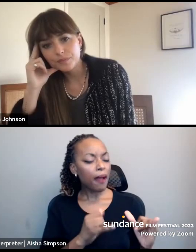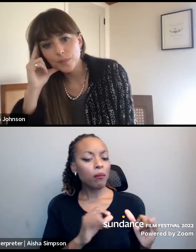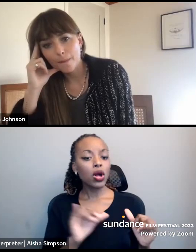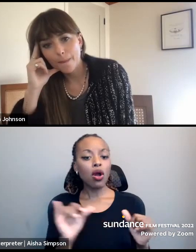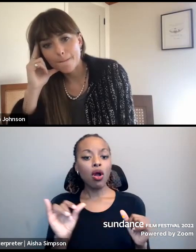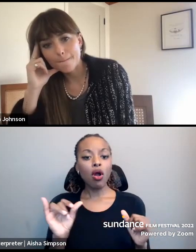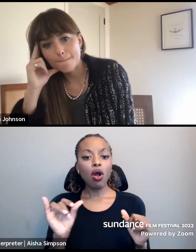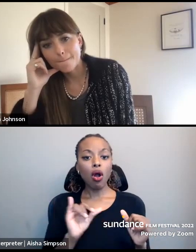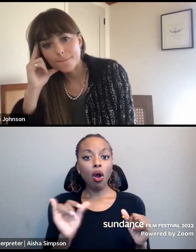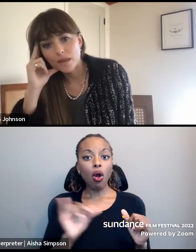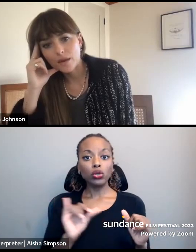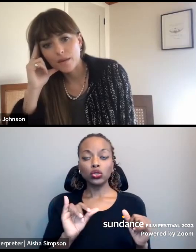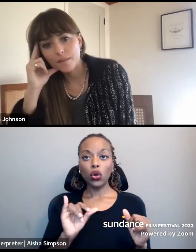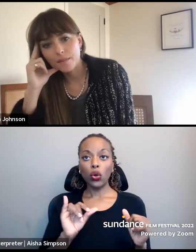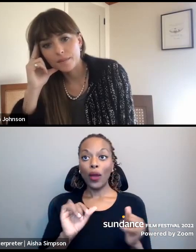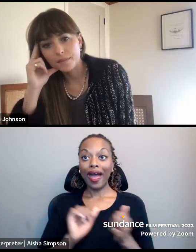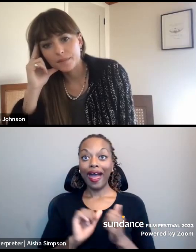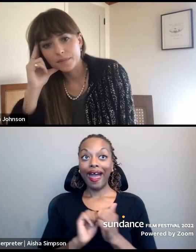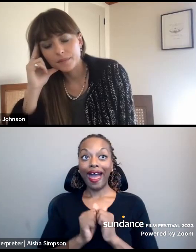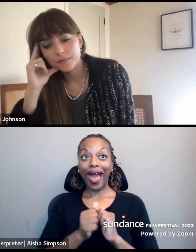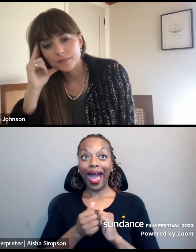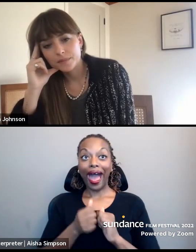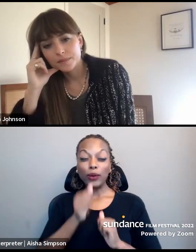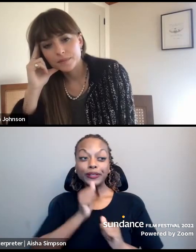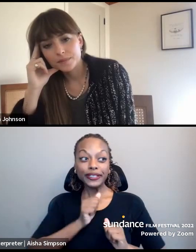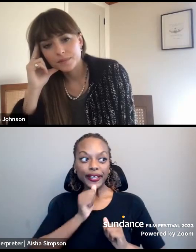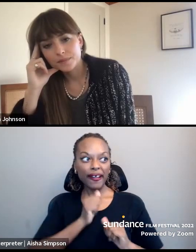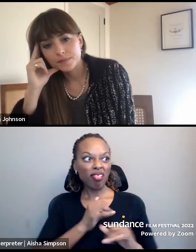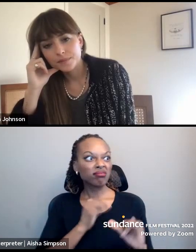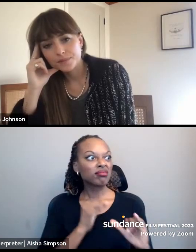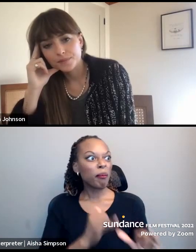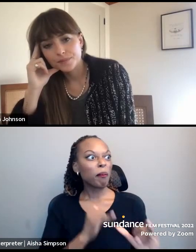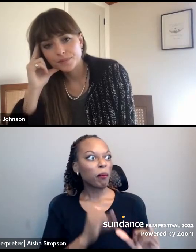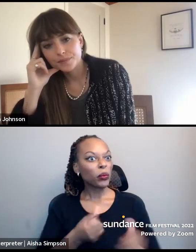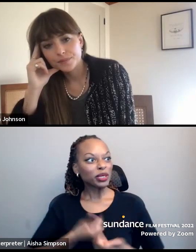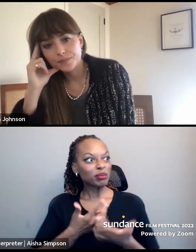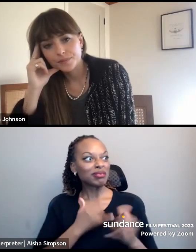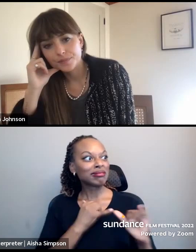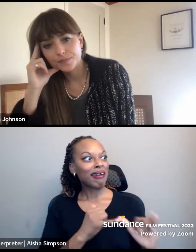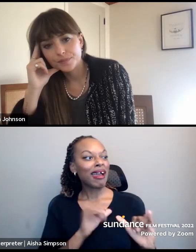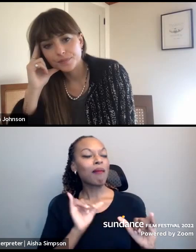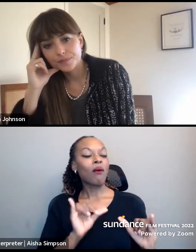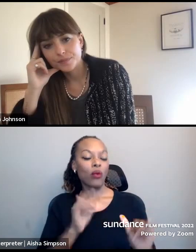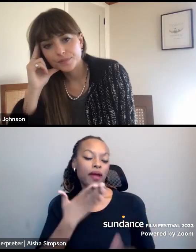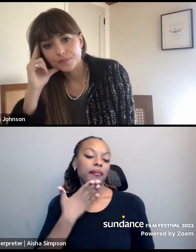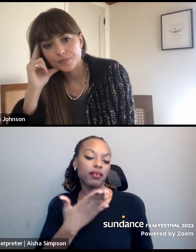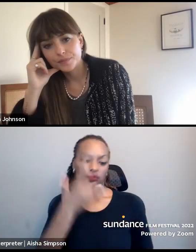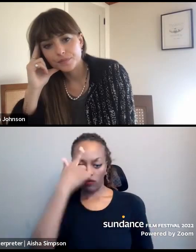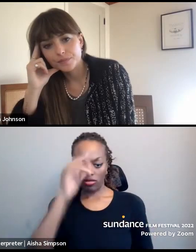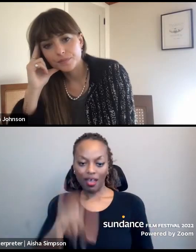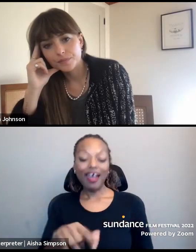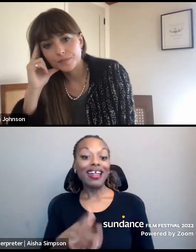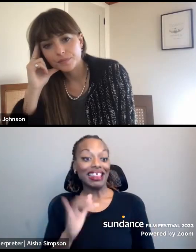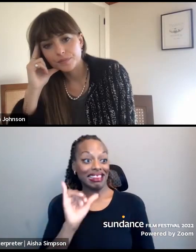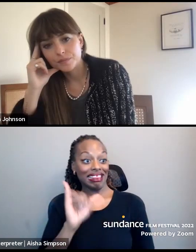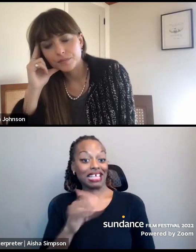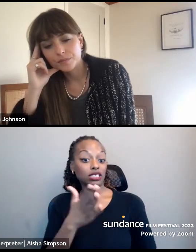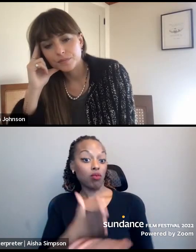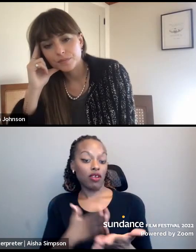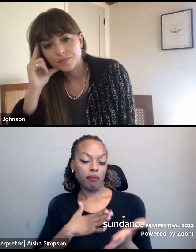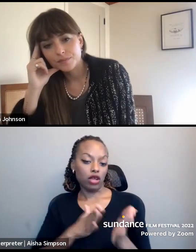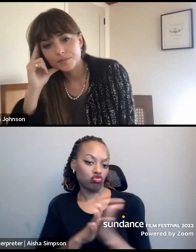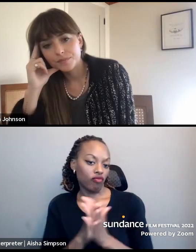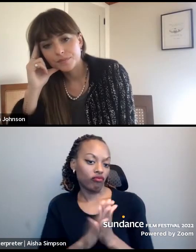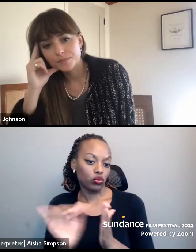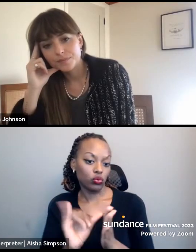same kind of thing as the same outlet. Absolutely. I feel very grateful for that. I think that was also a big part of the drive. I'm very grateful to do